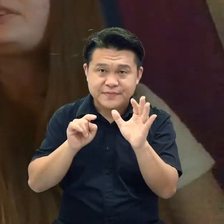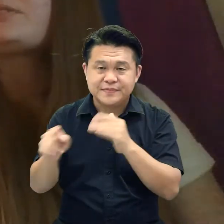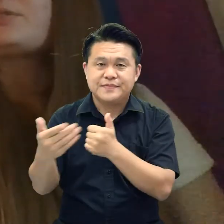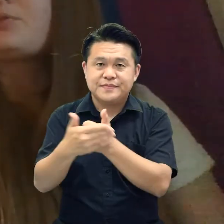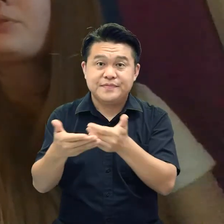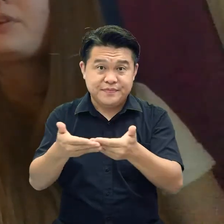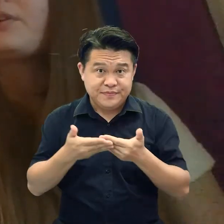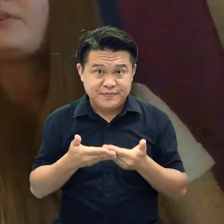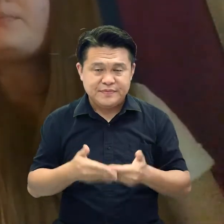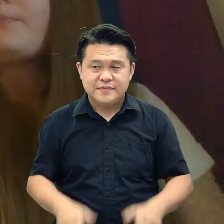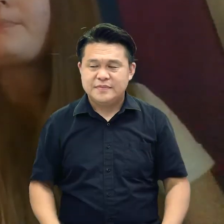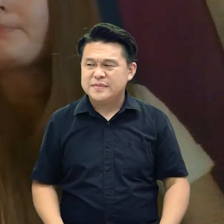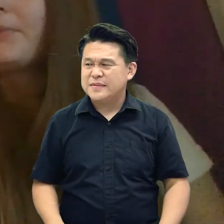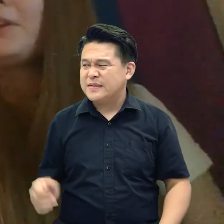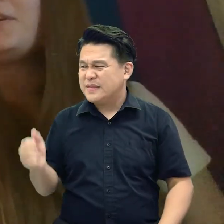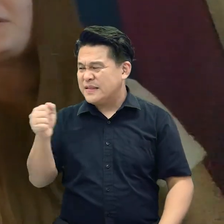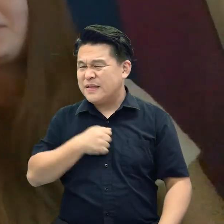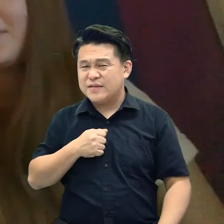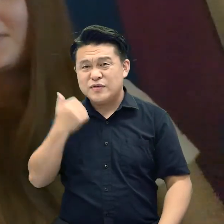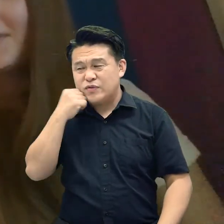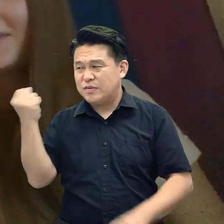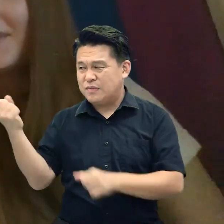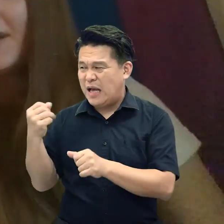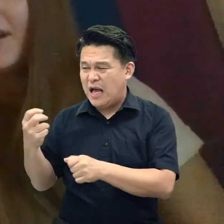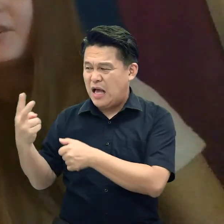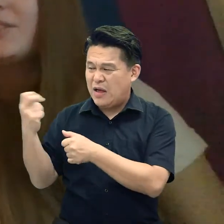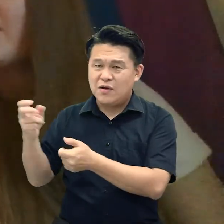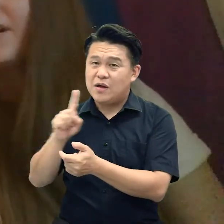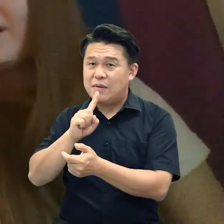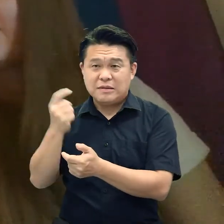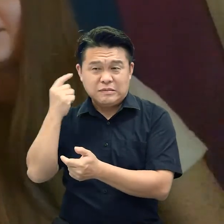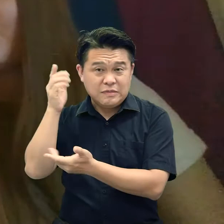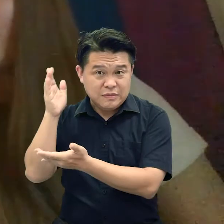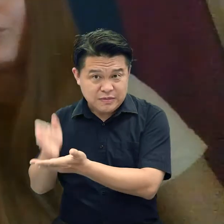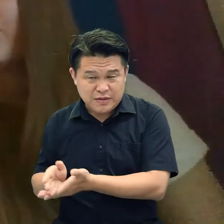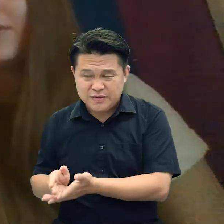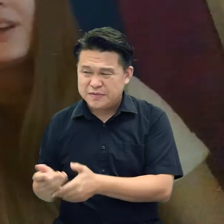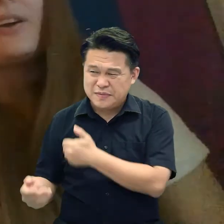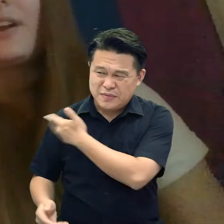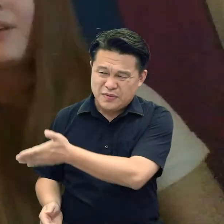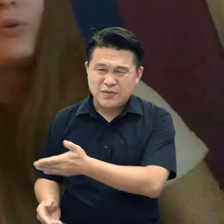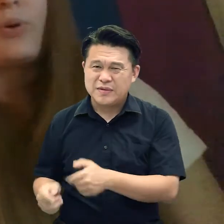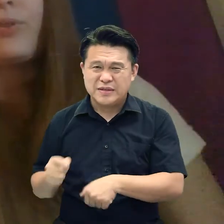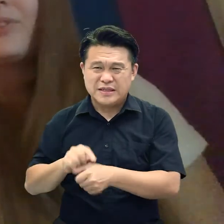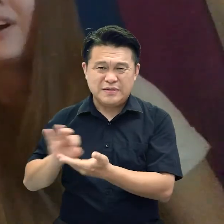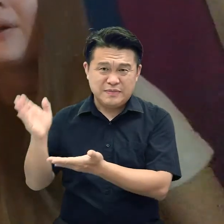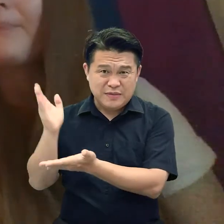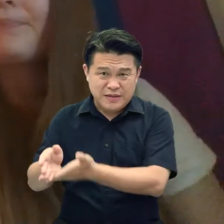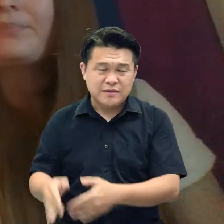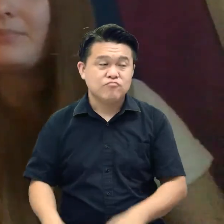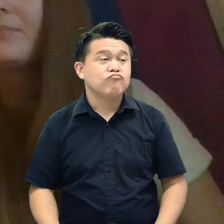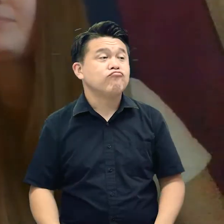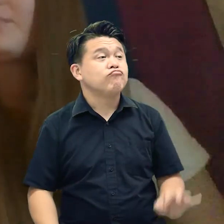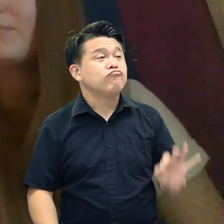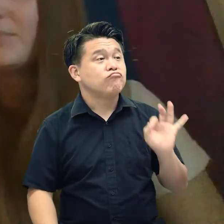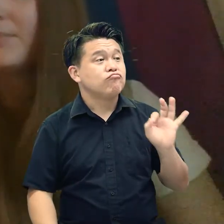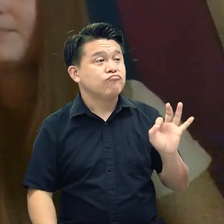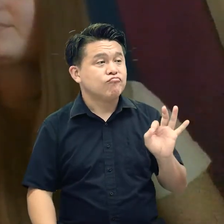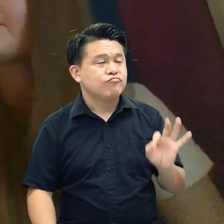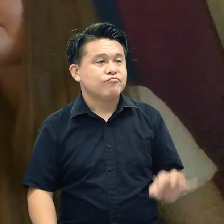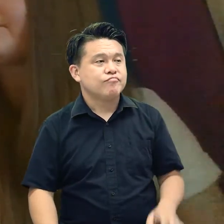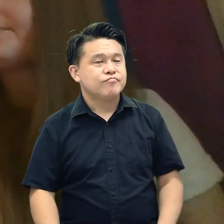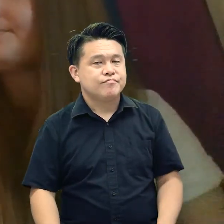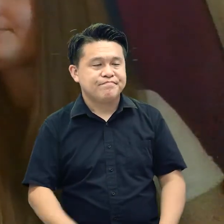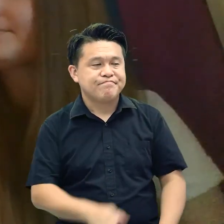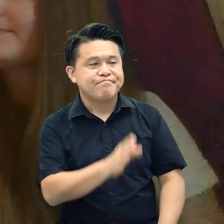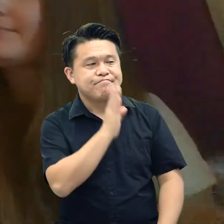and don't listen to the idiots, because they are not worth it. They are never worth the time. That's